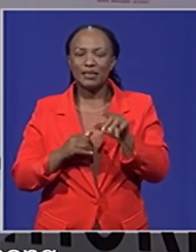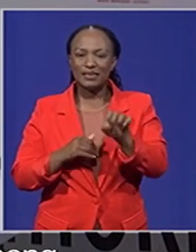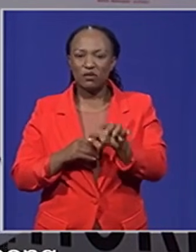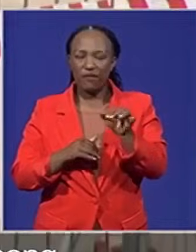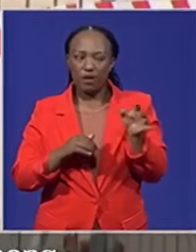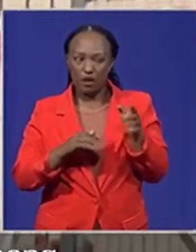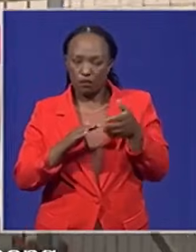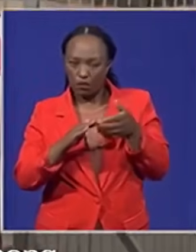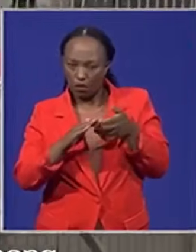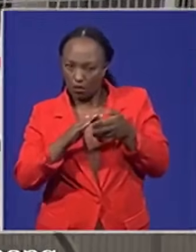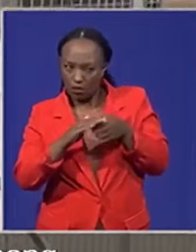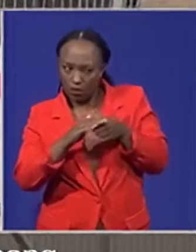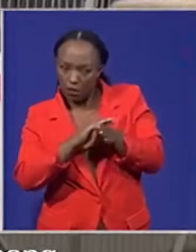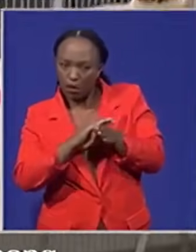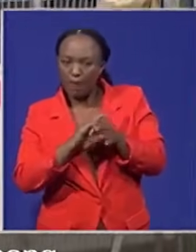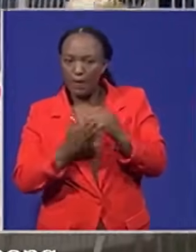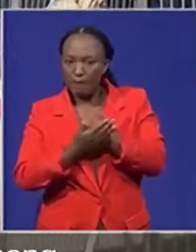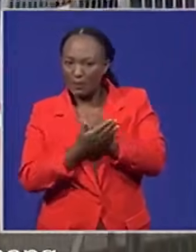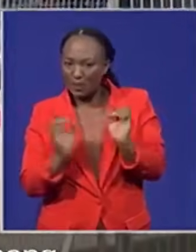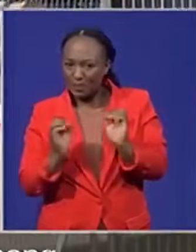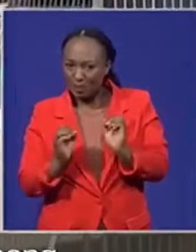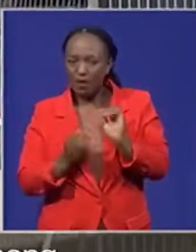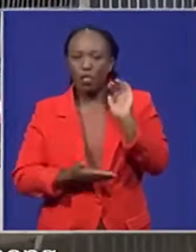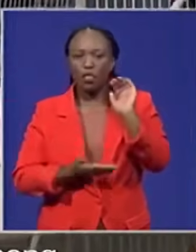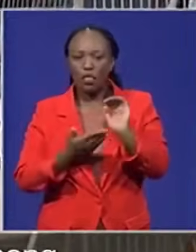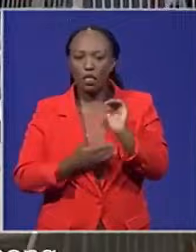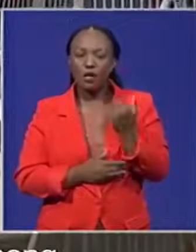Africa illegally compared to the